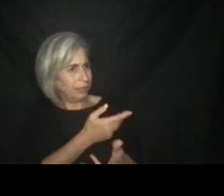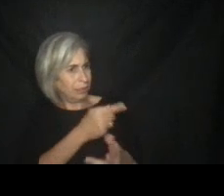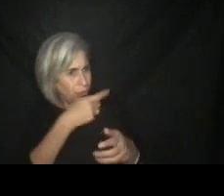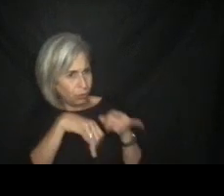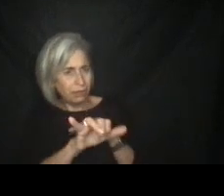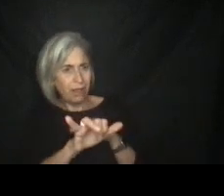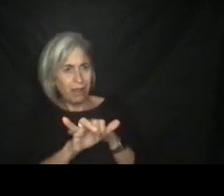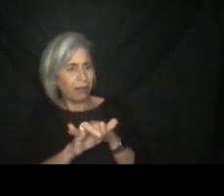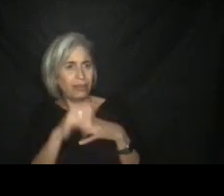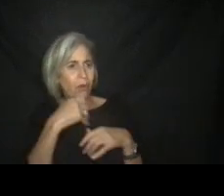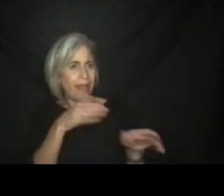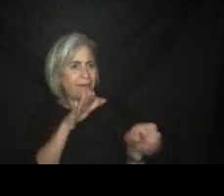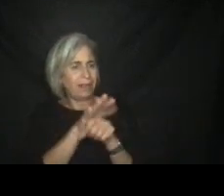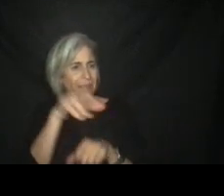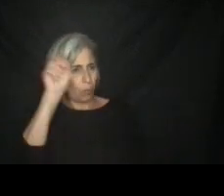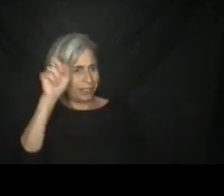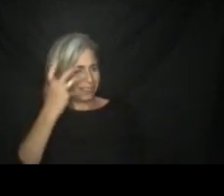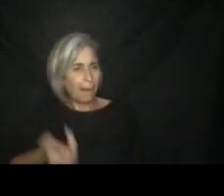lack wisdom.